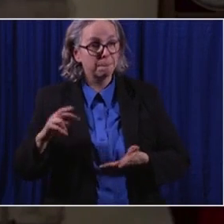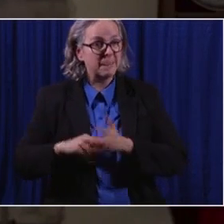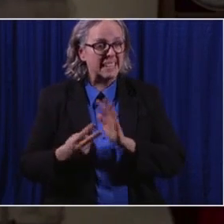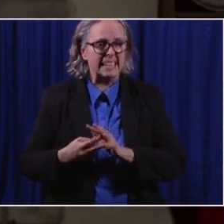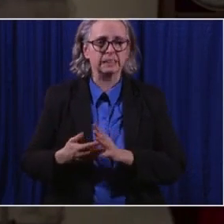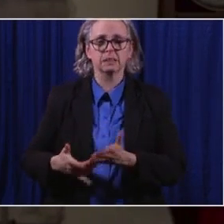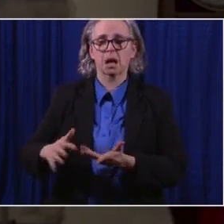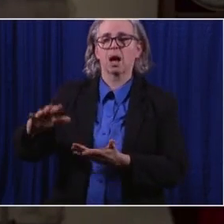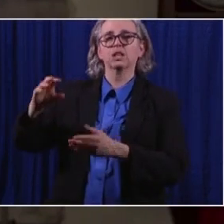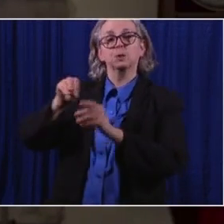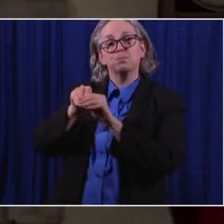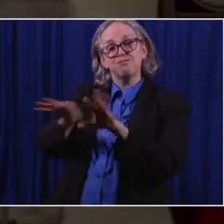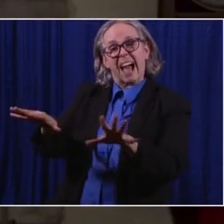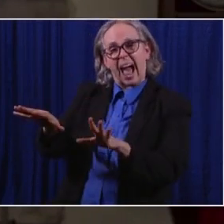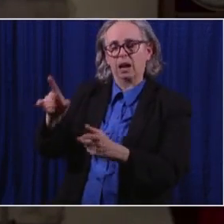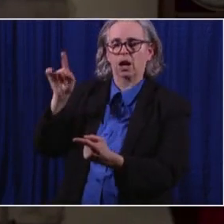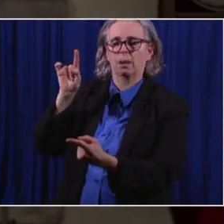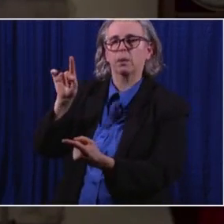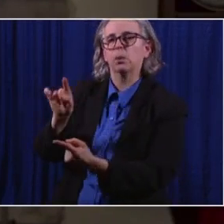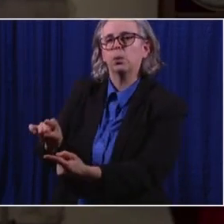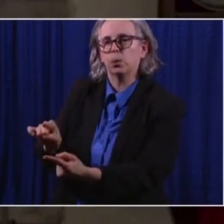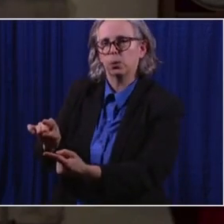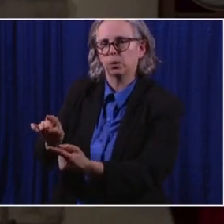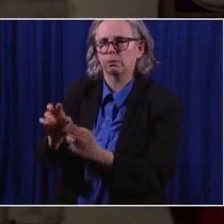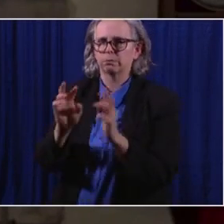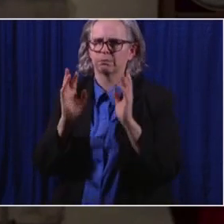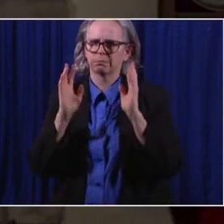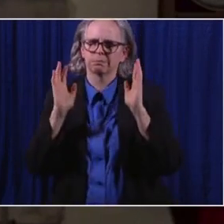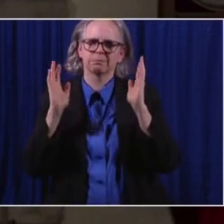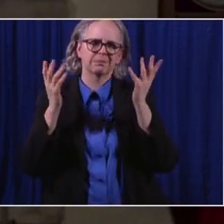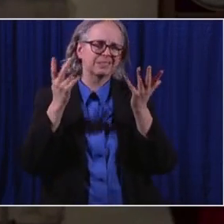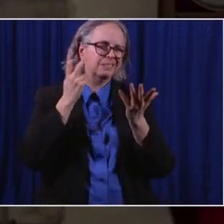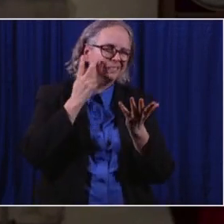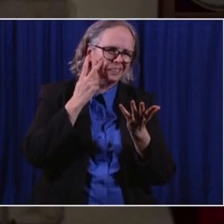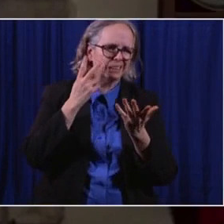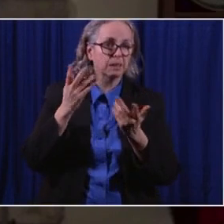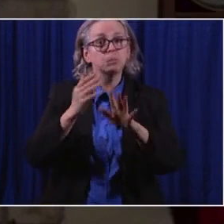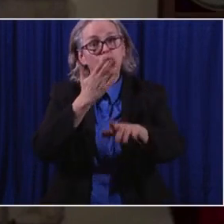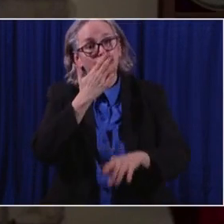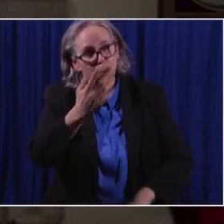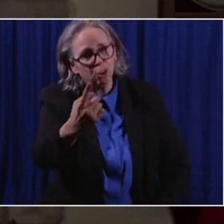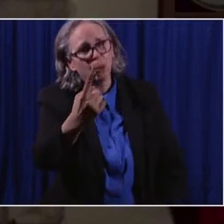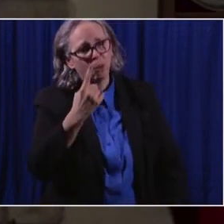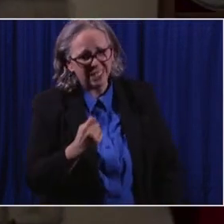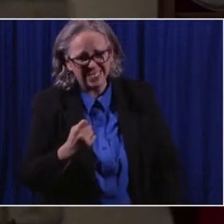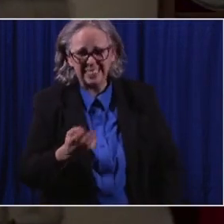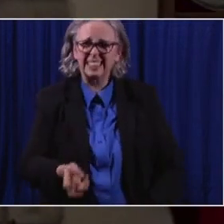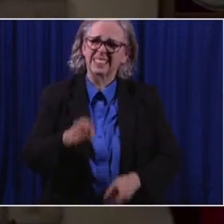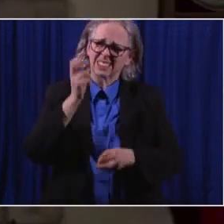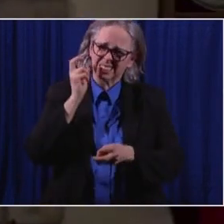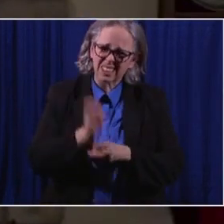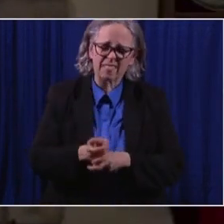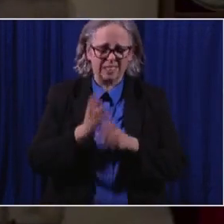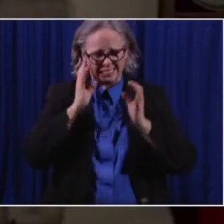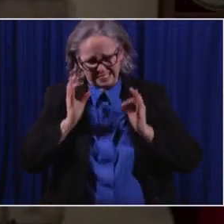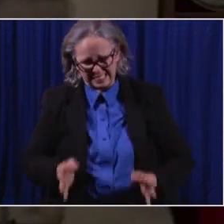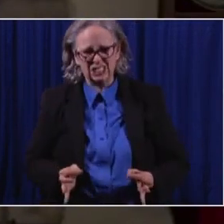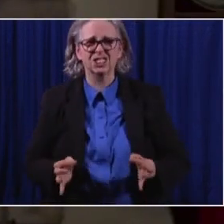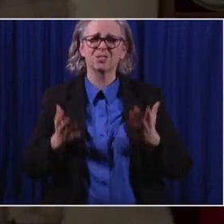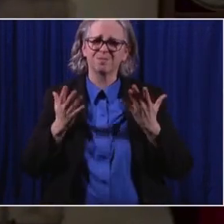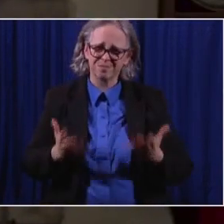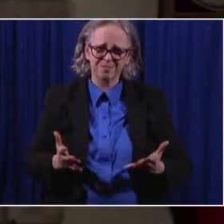the chance that it's going to come into that prison. But good question. These are tough calls.